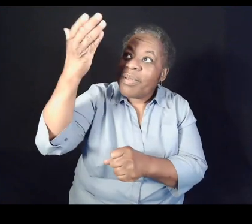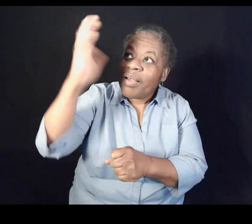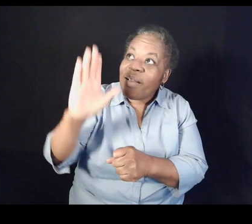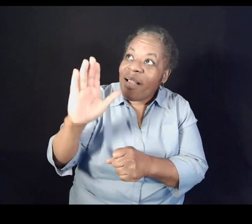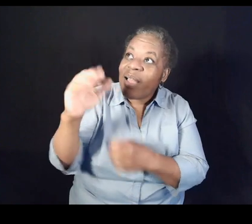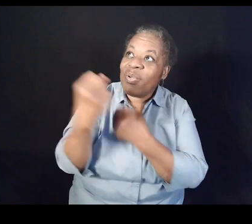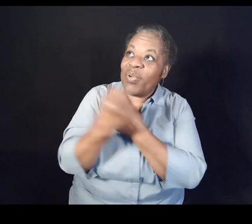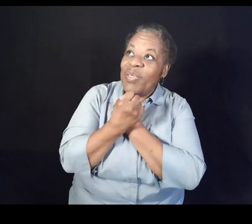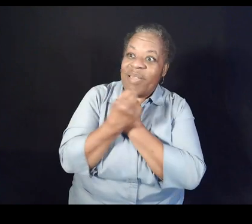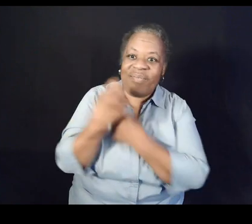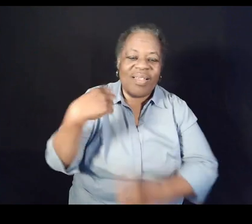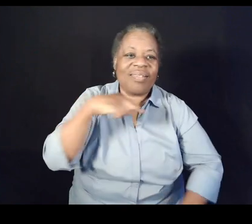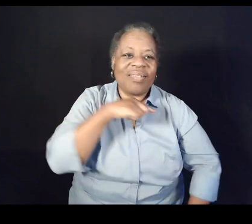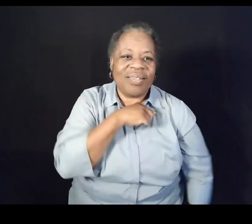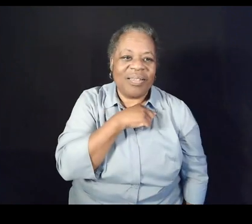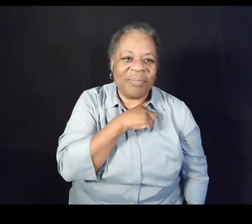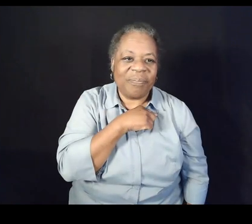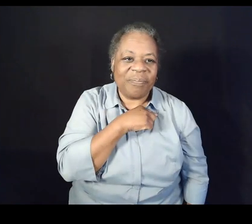us.